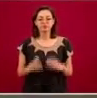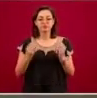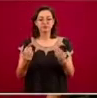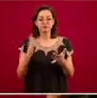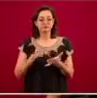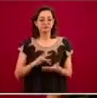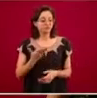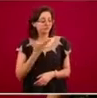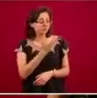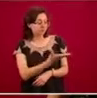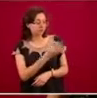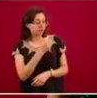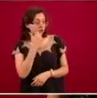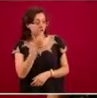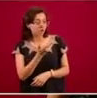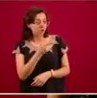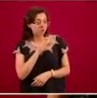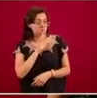Thank you for the question.